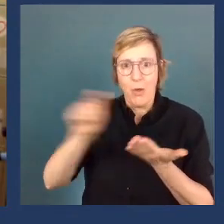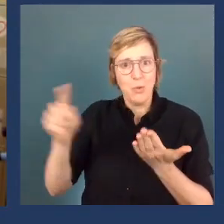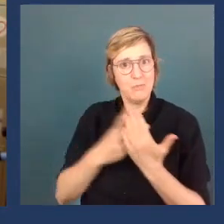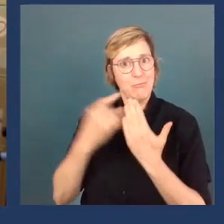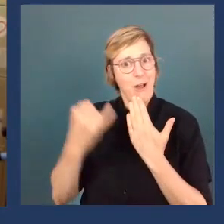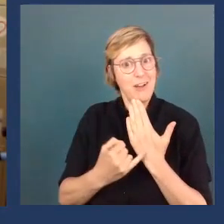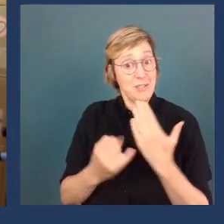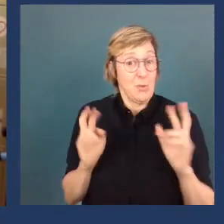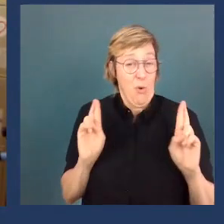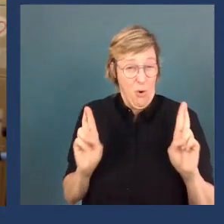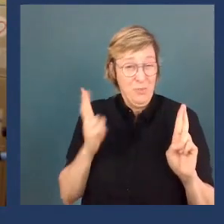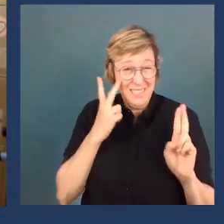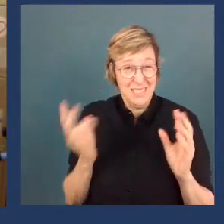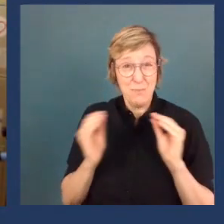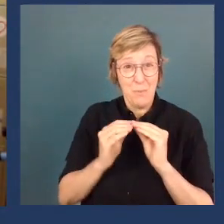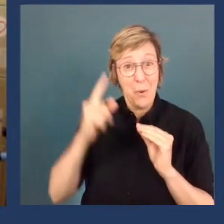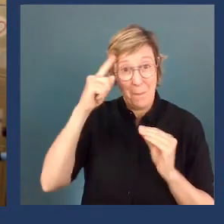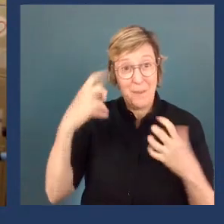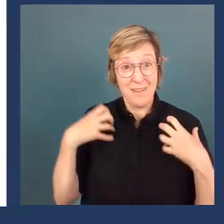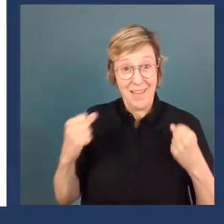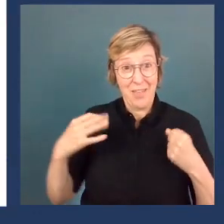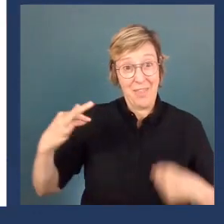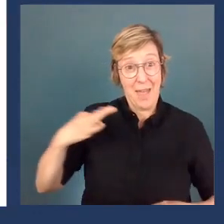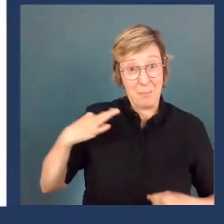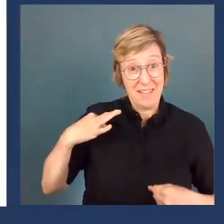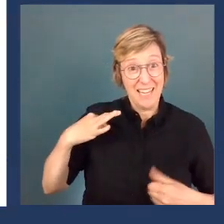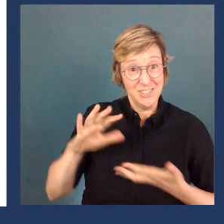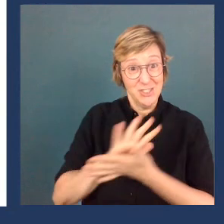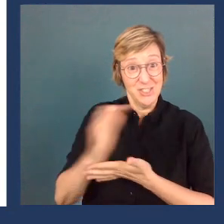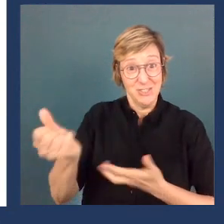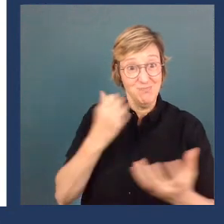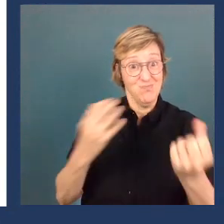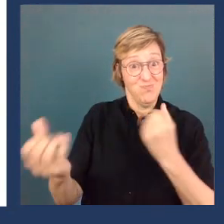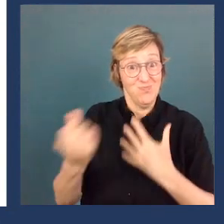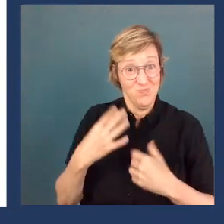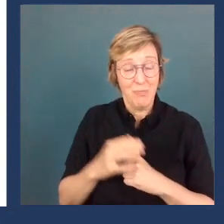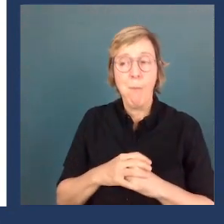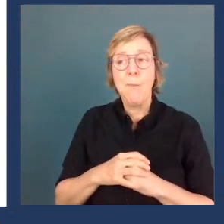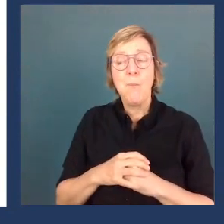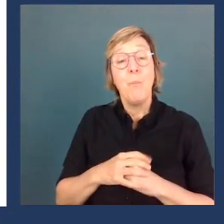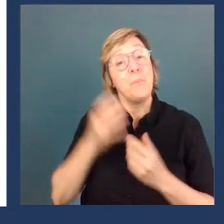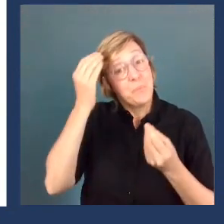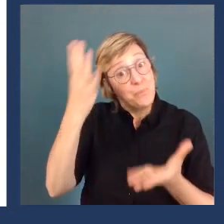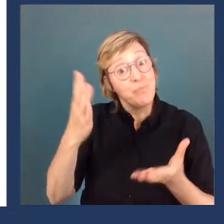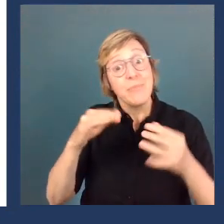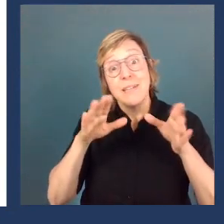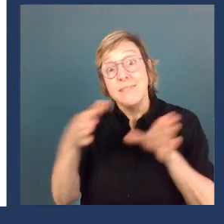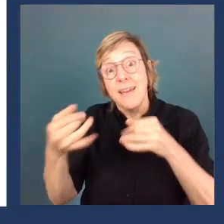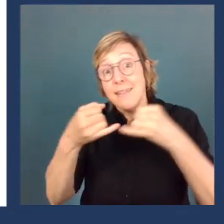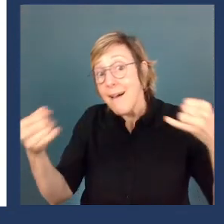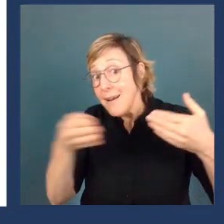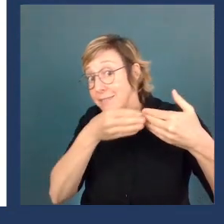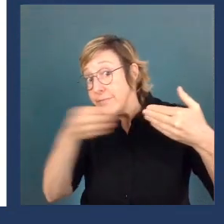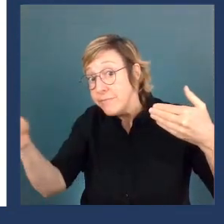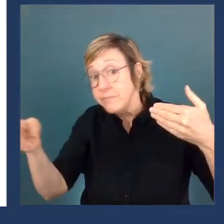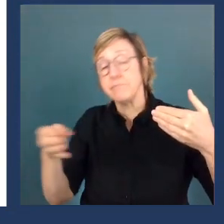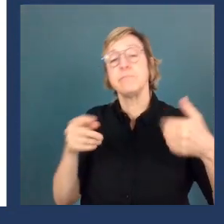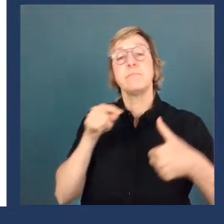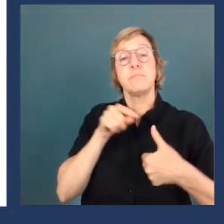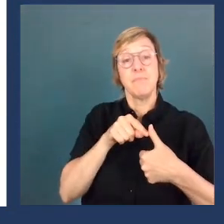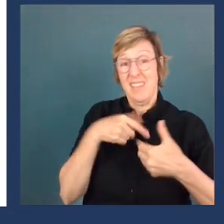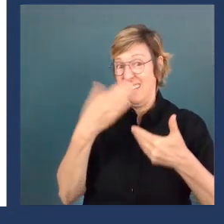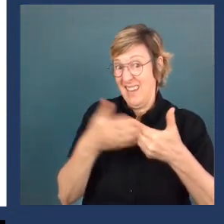to see more of those mental health applications coming in. When we look to what's coming up, our next application deadline is